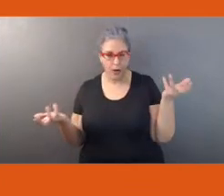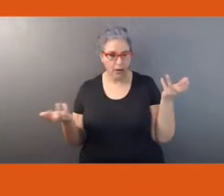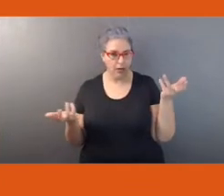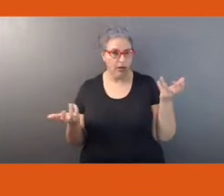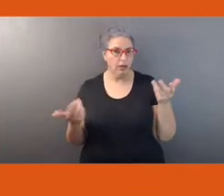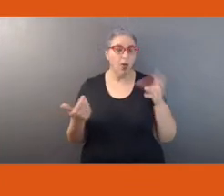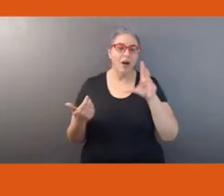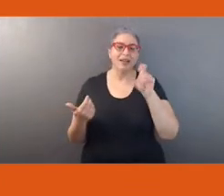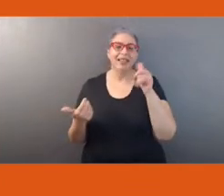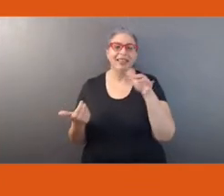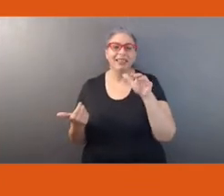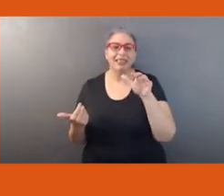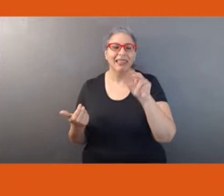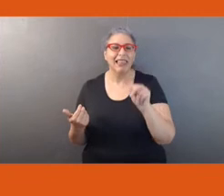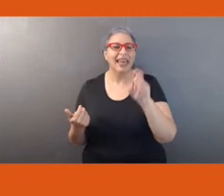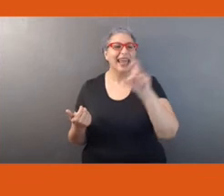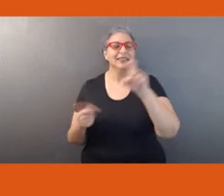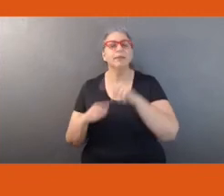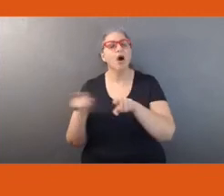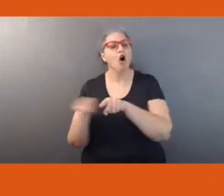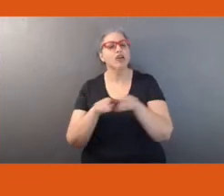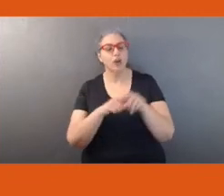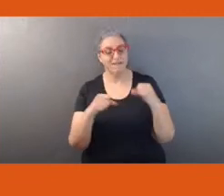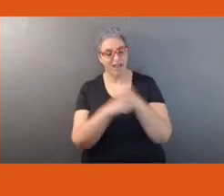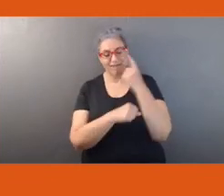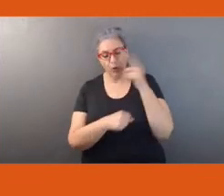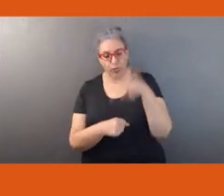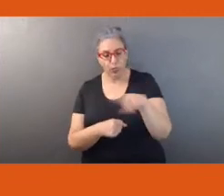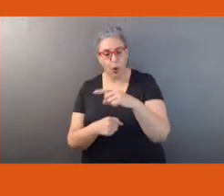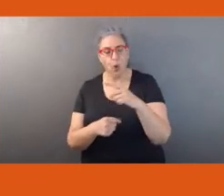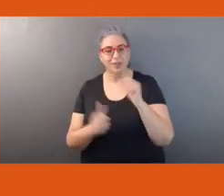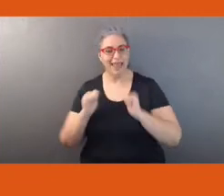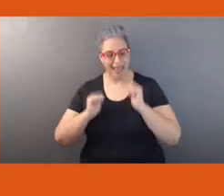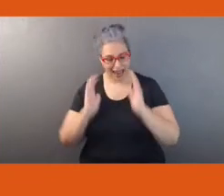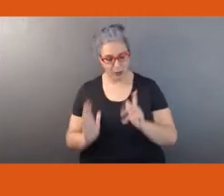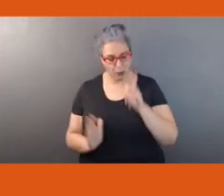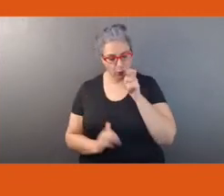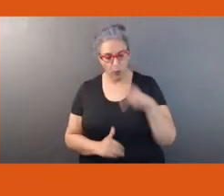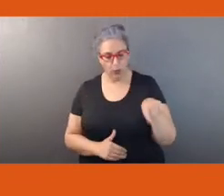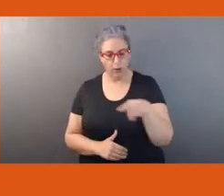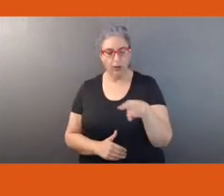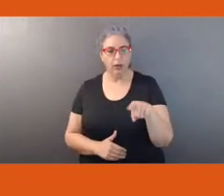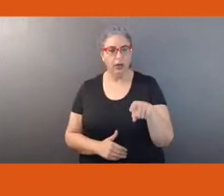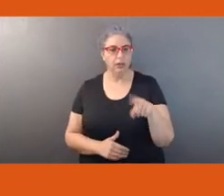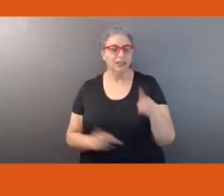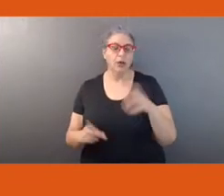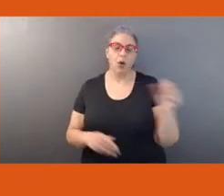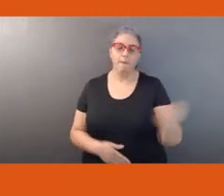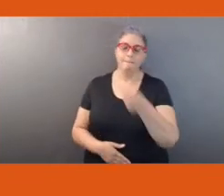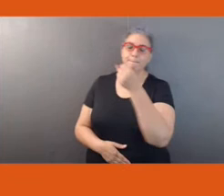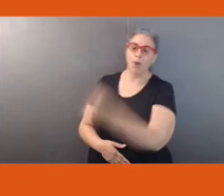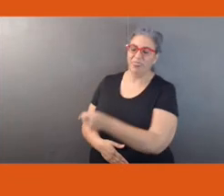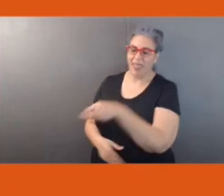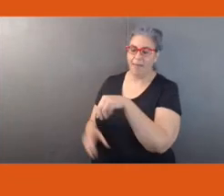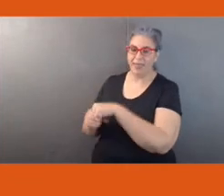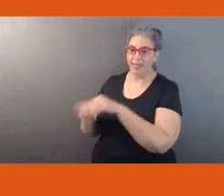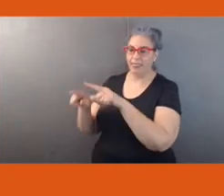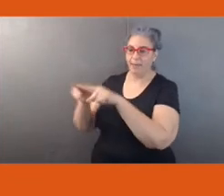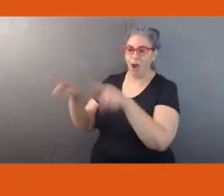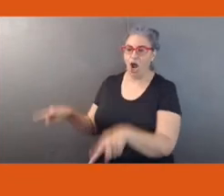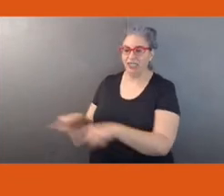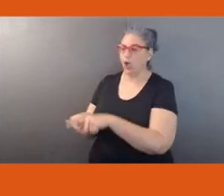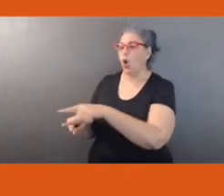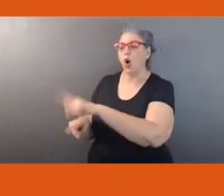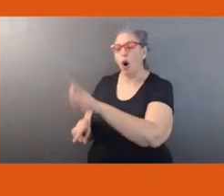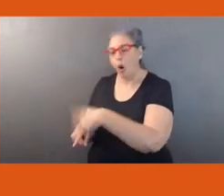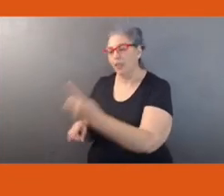also to fight for the actors that also just are just put in a box if only